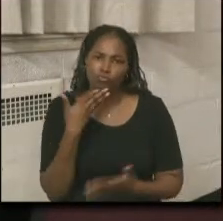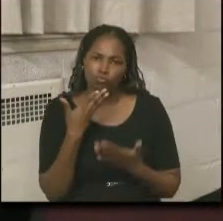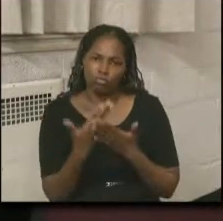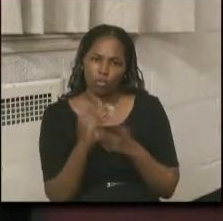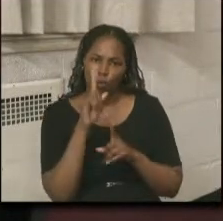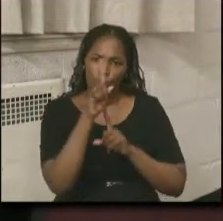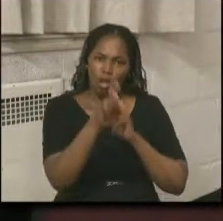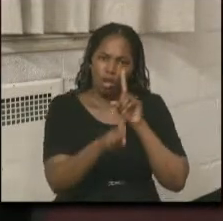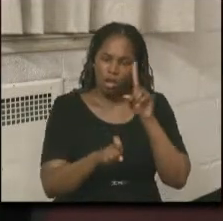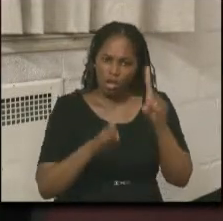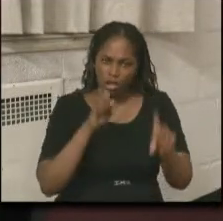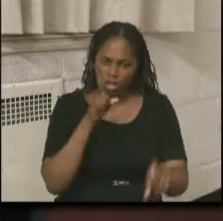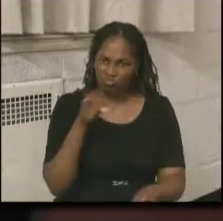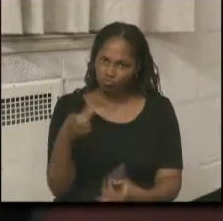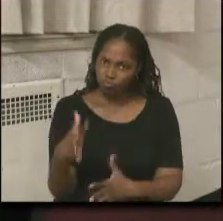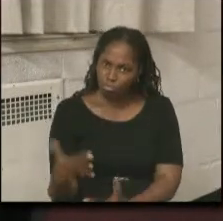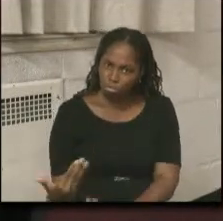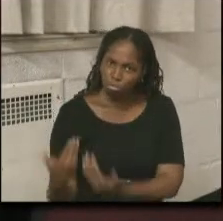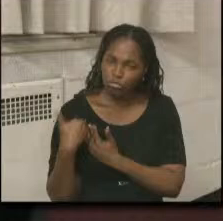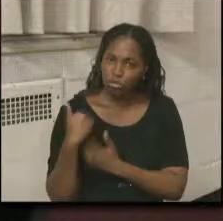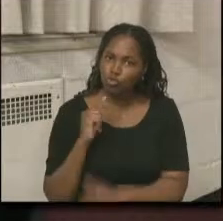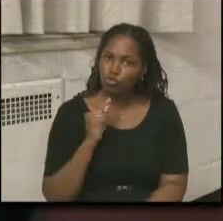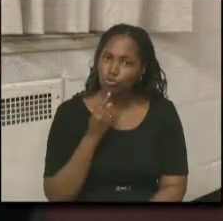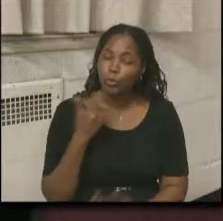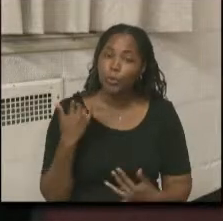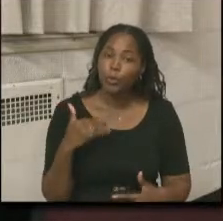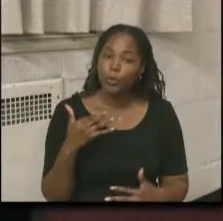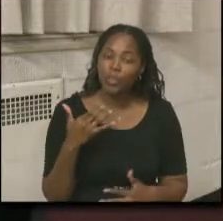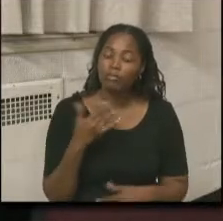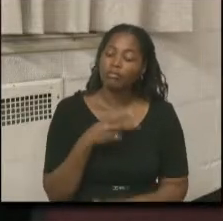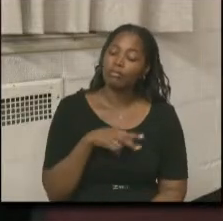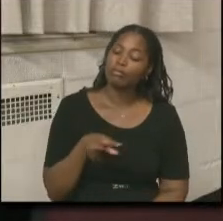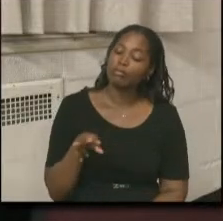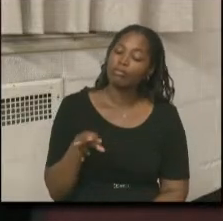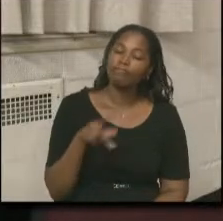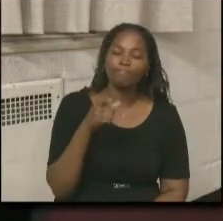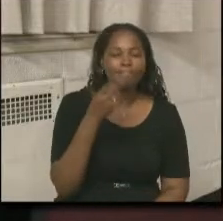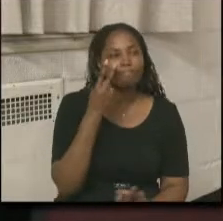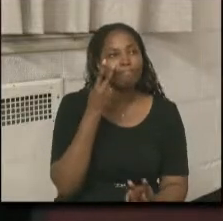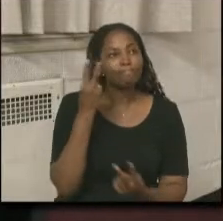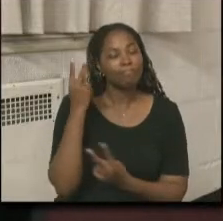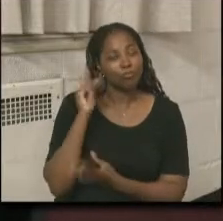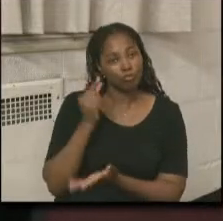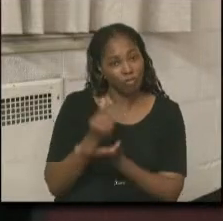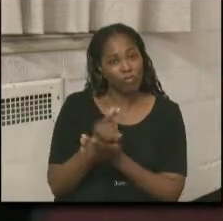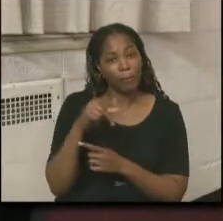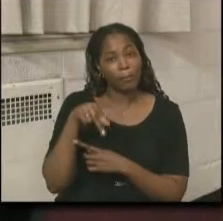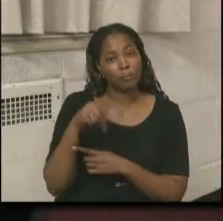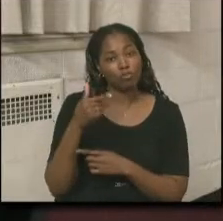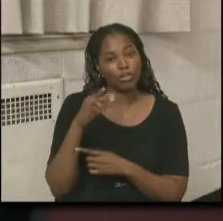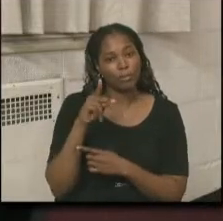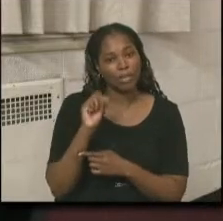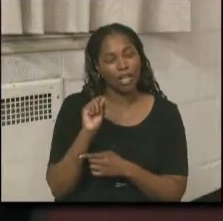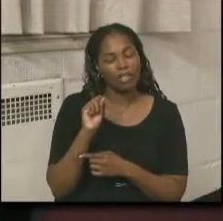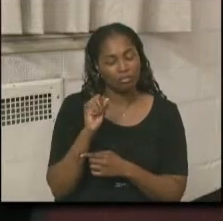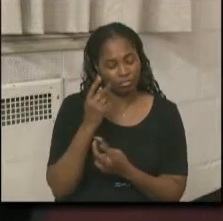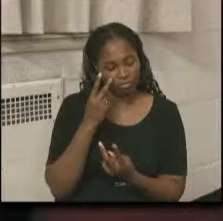responsibility seriously, and if you reflect on what being a PGCPS graduate means, our future is